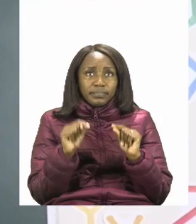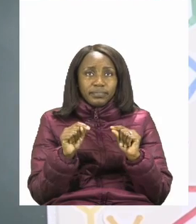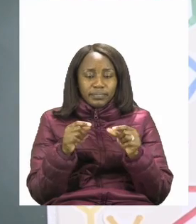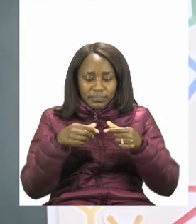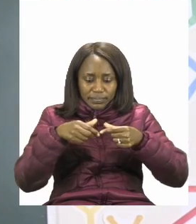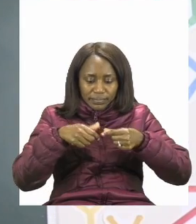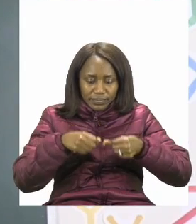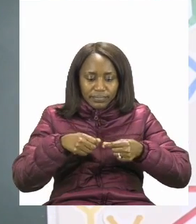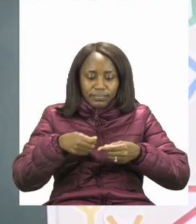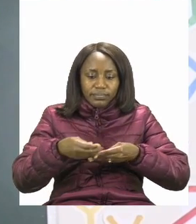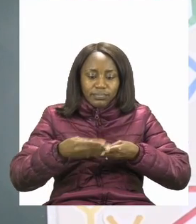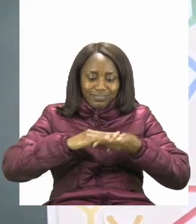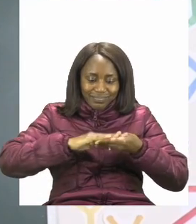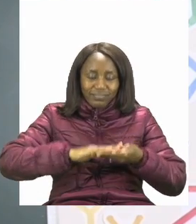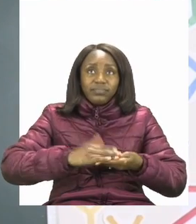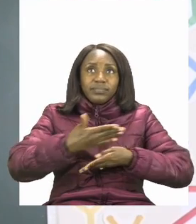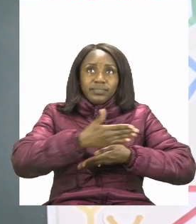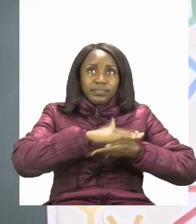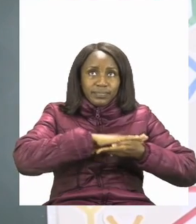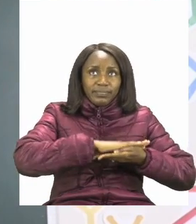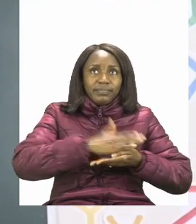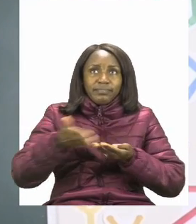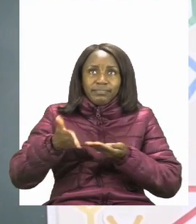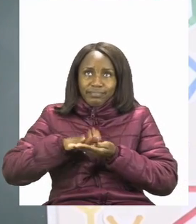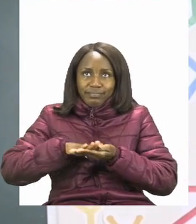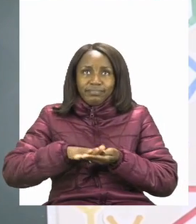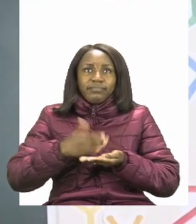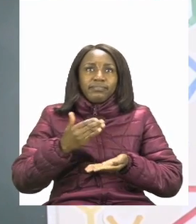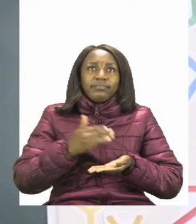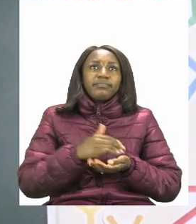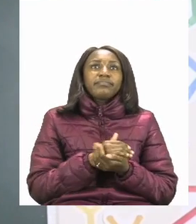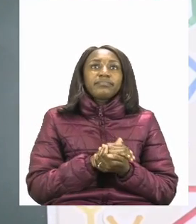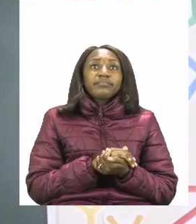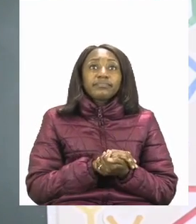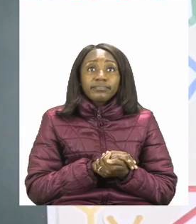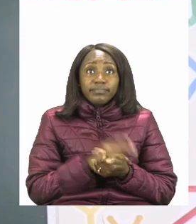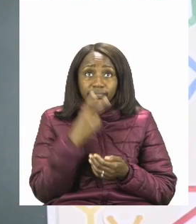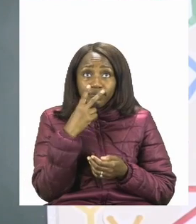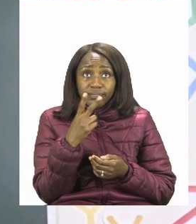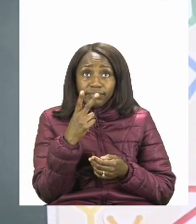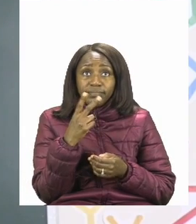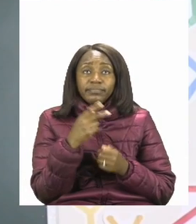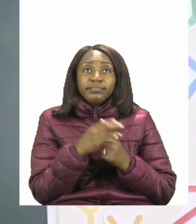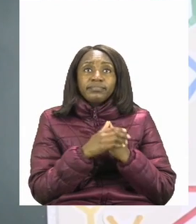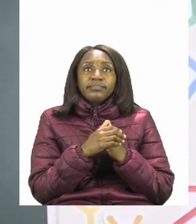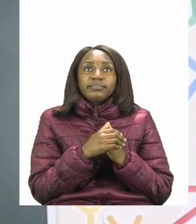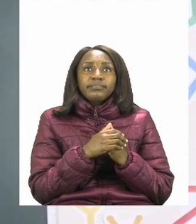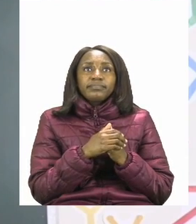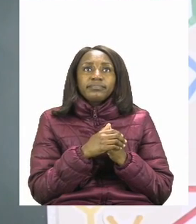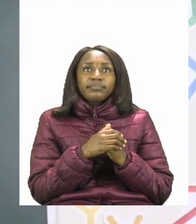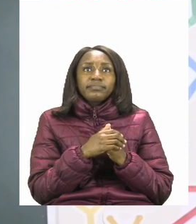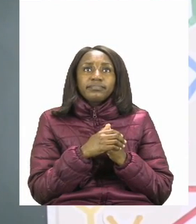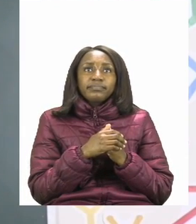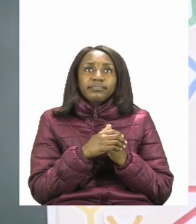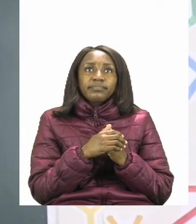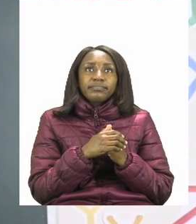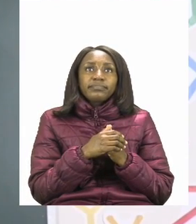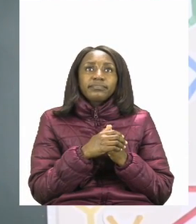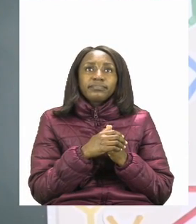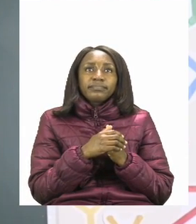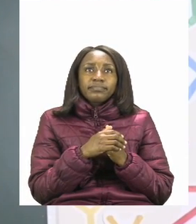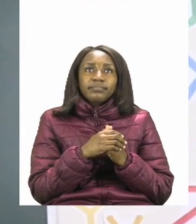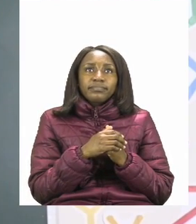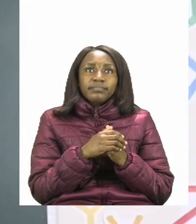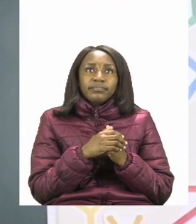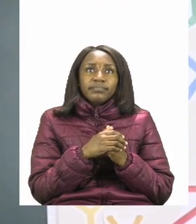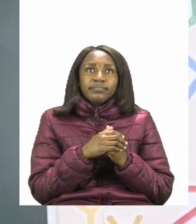going to now fold my dotted lines. So, I have started by folding this top one and then I went